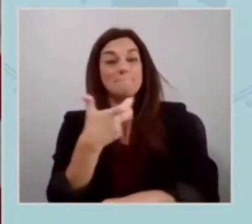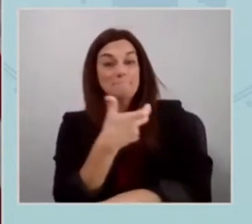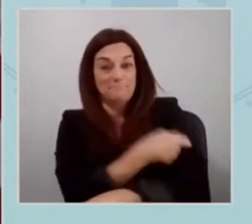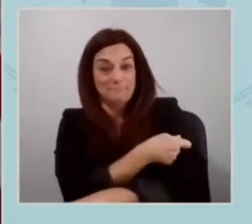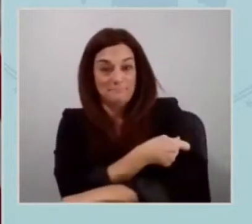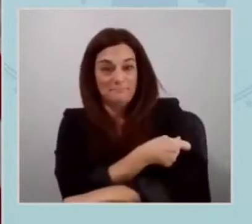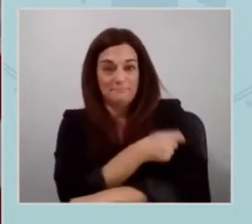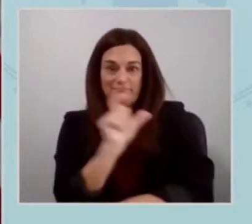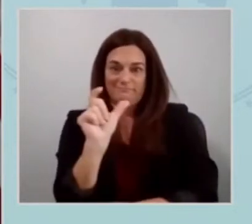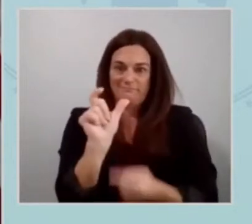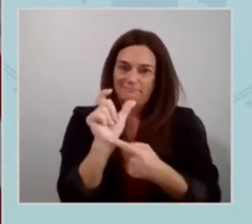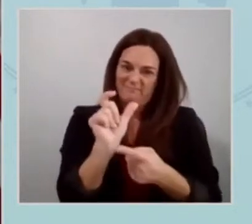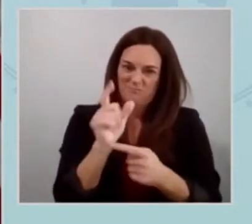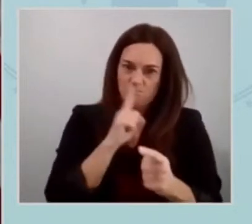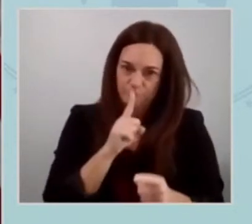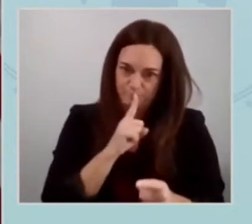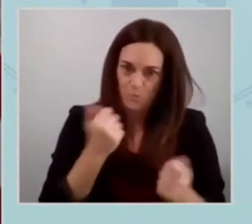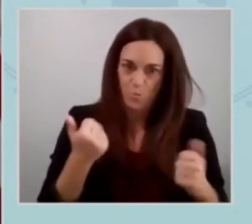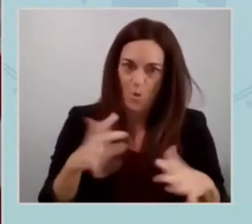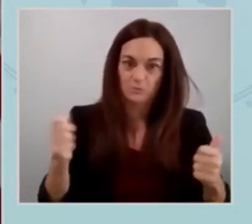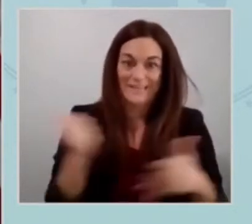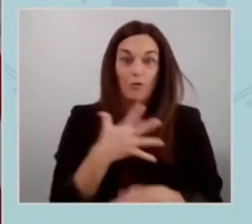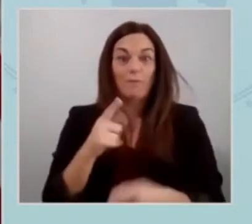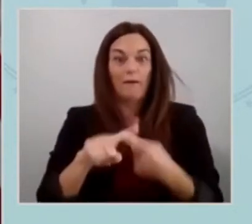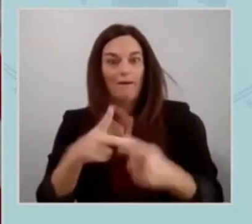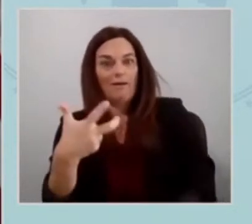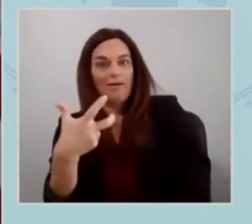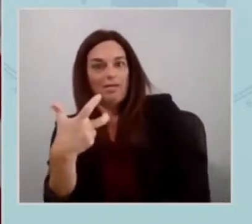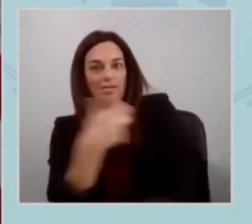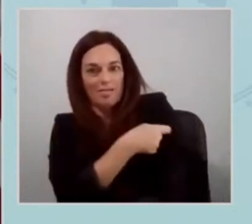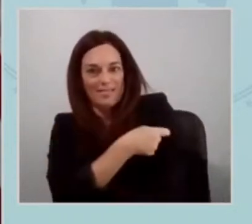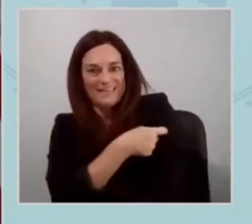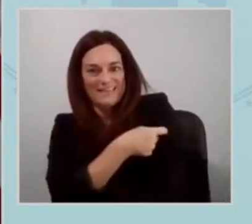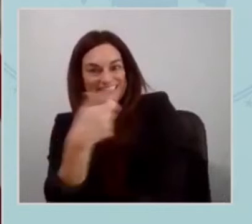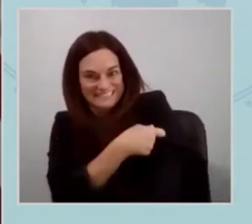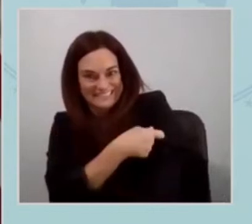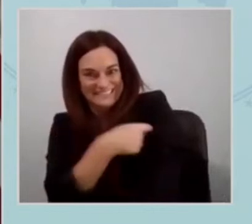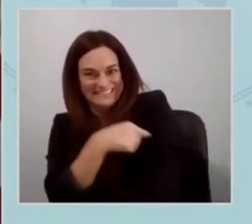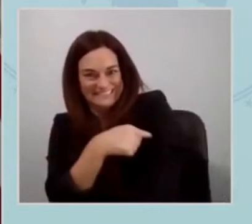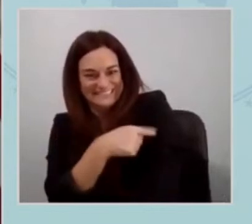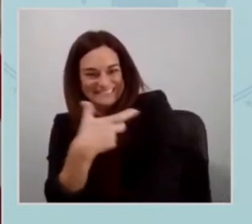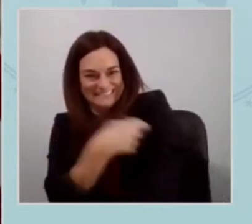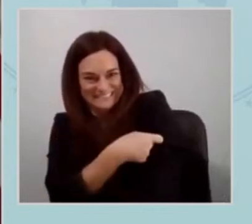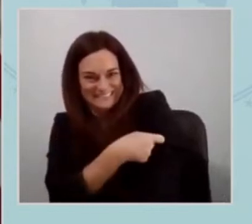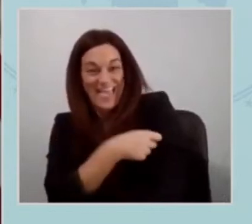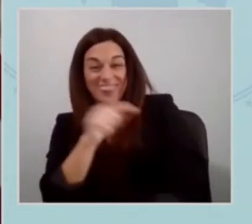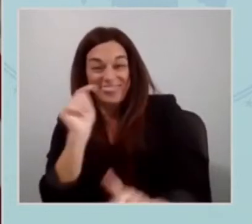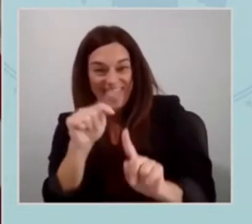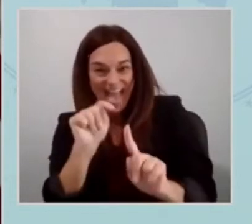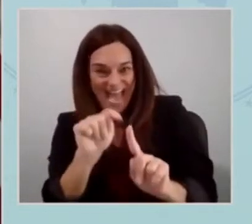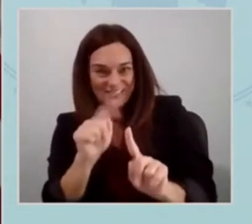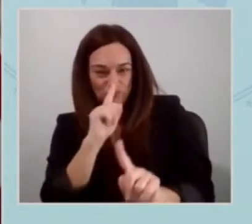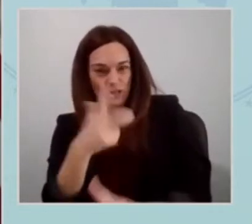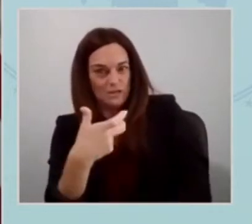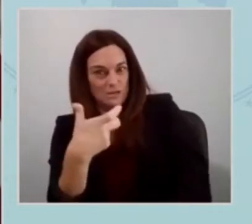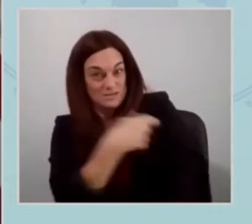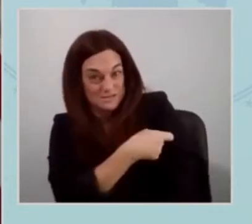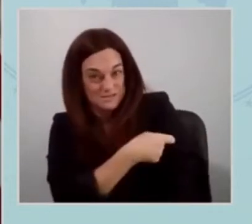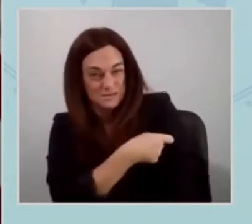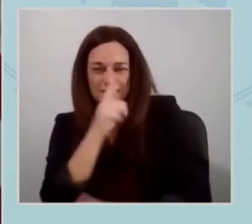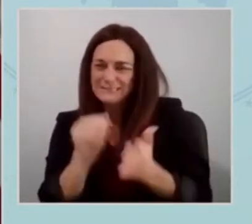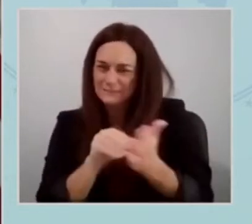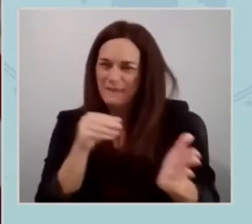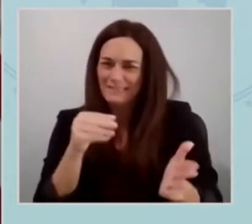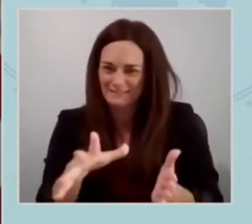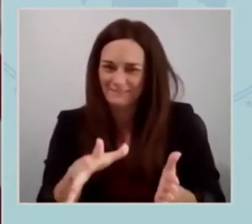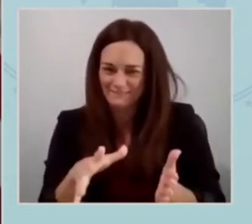delivered. Another than to get that vaccine from the vaccine, I don't want to scare anybody, but into the arm, to get a